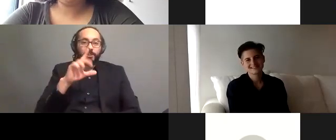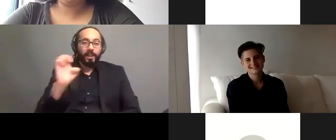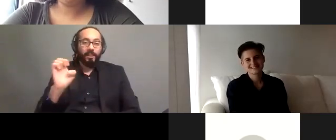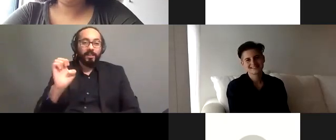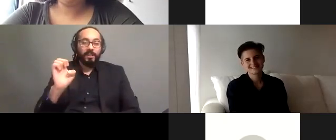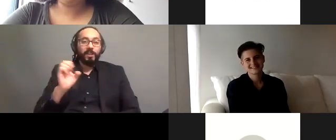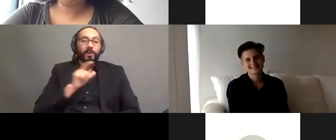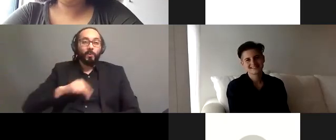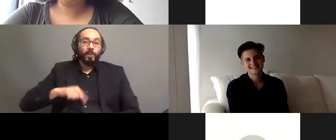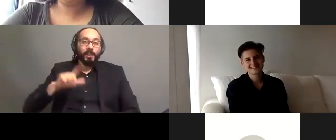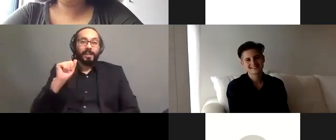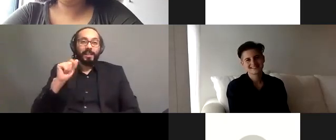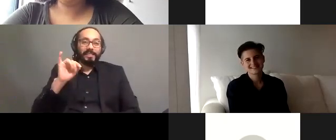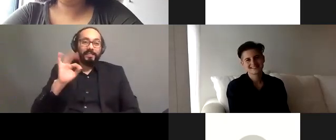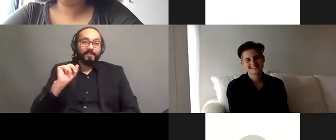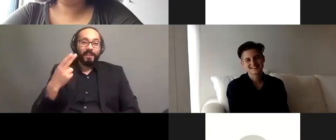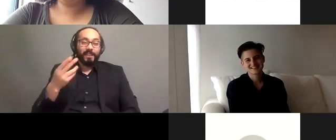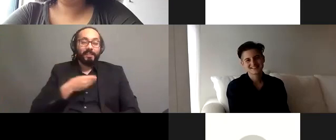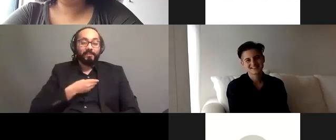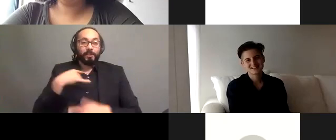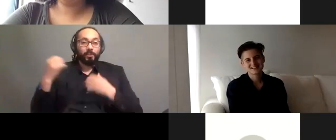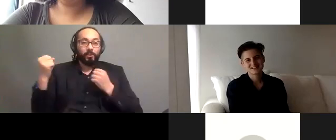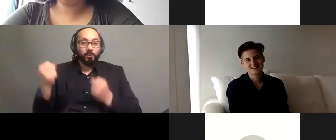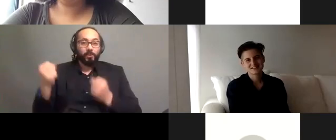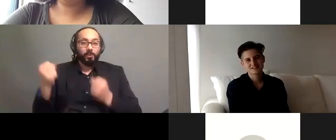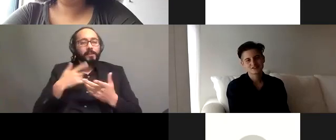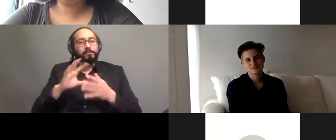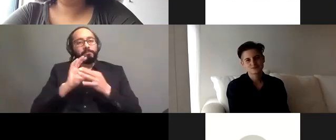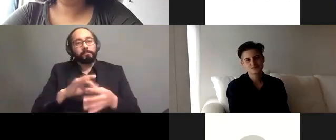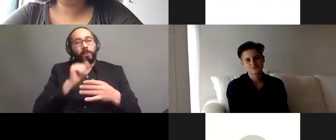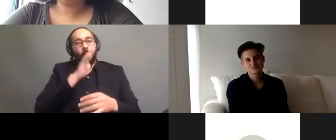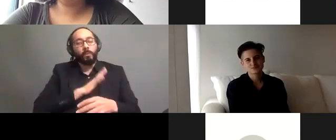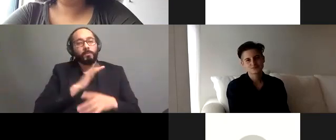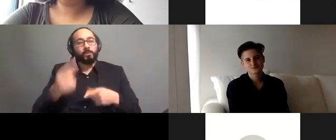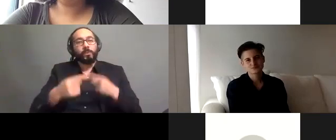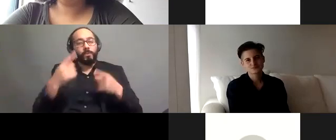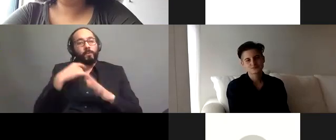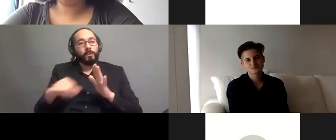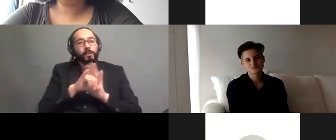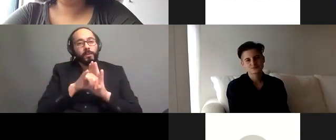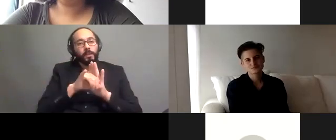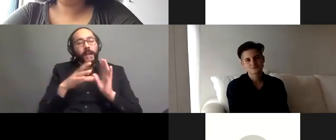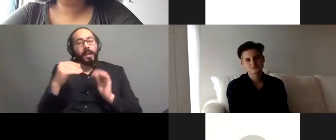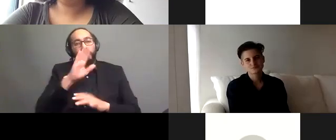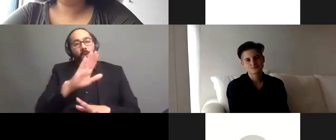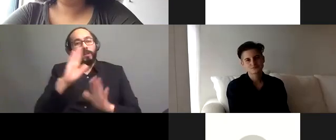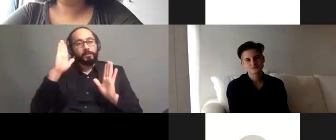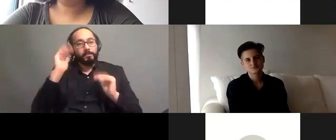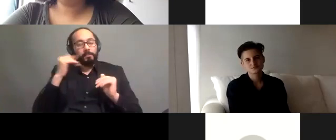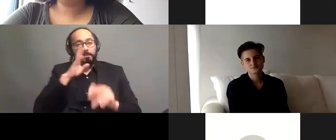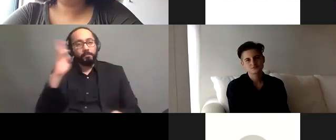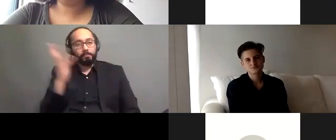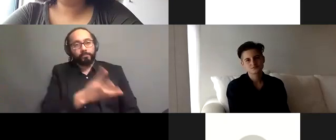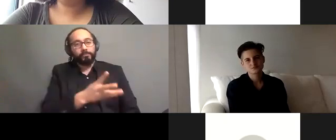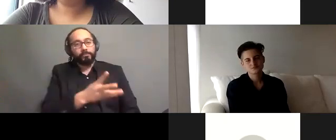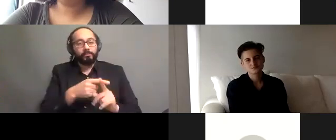movie. Centers around a woman's struggle for identity and her expectations of being disregarded and ignored by the